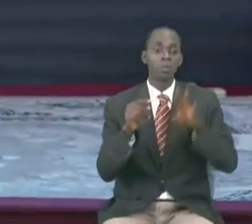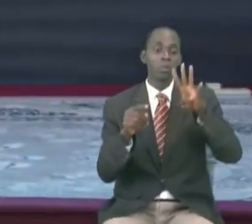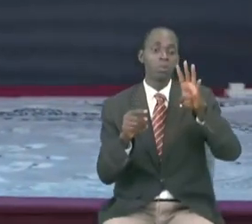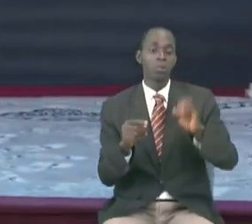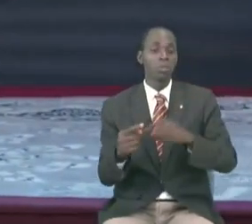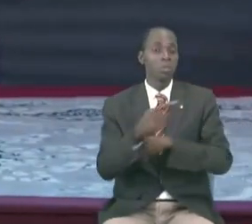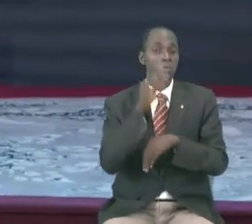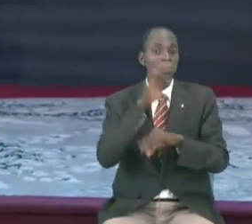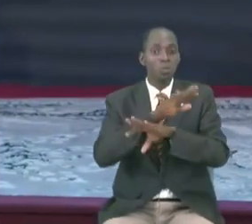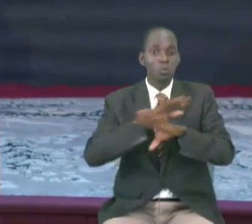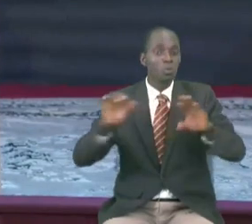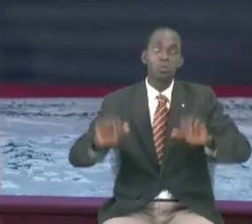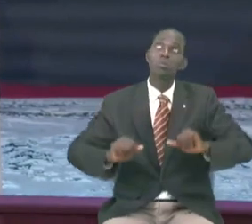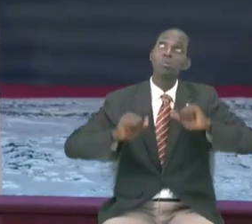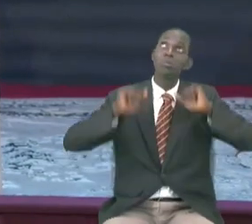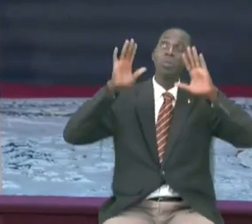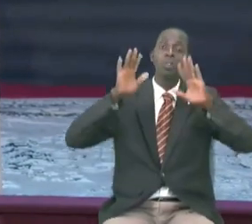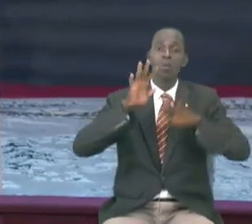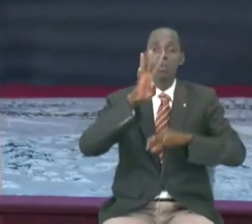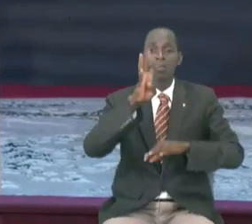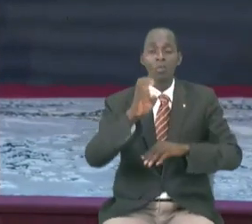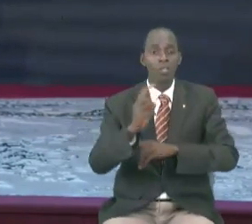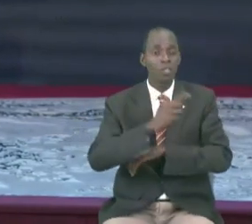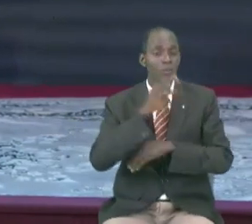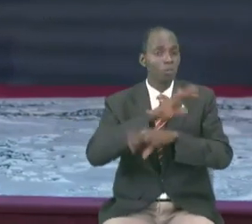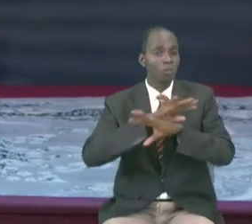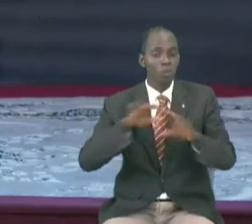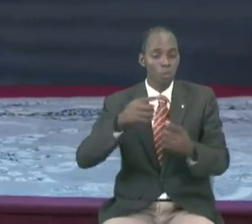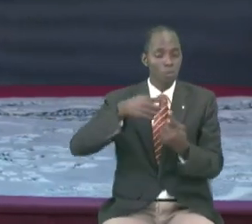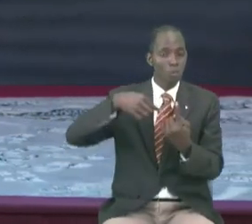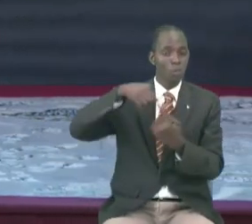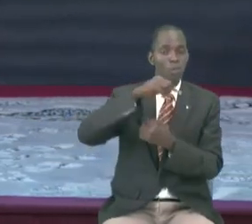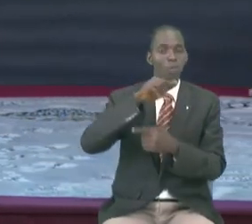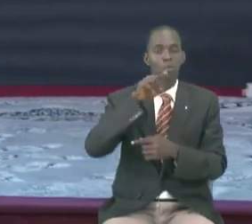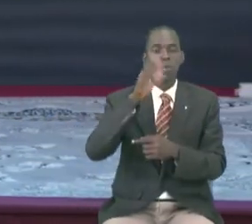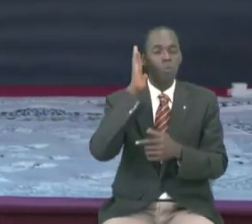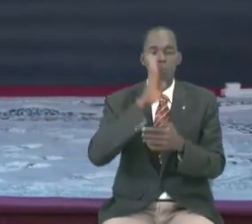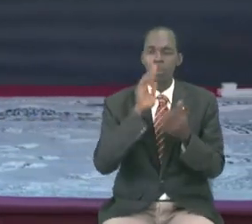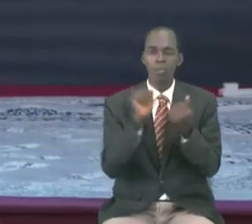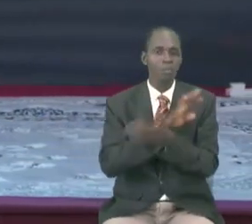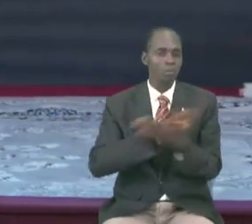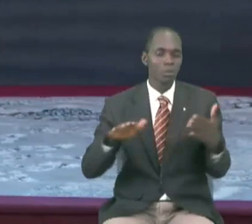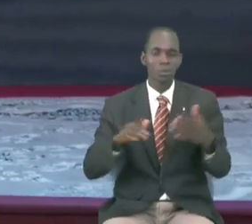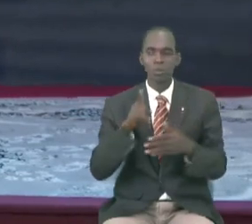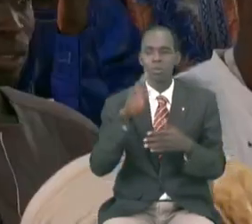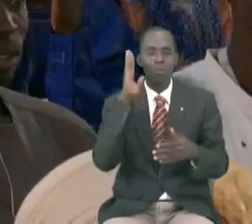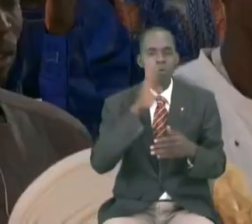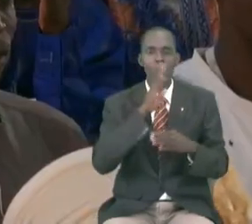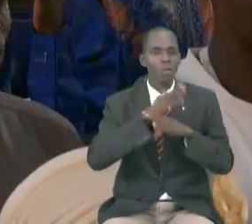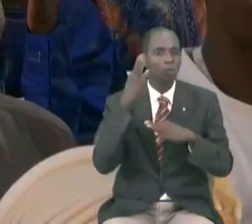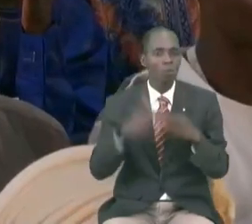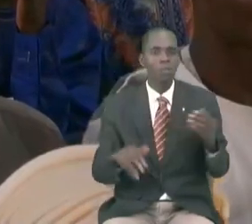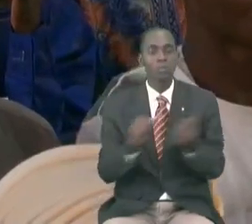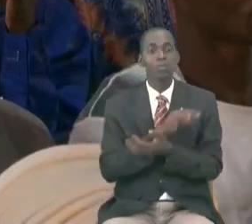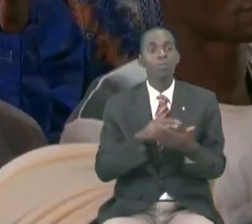be overthrown. And the descendants of Abraham went the other direction.